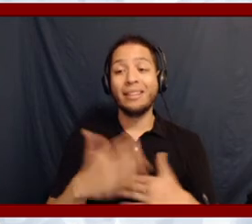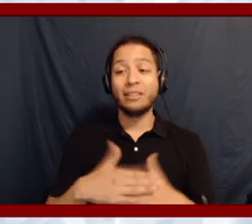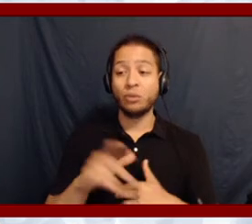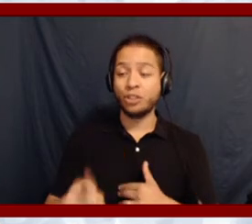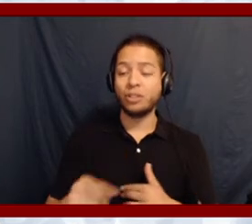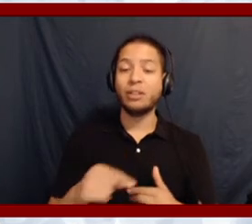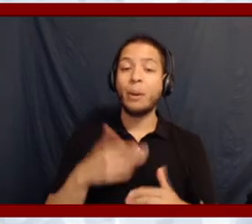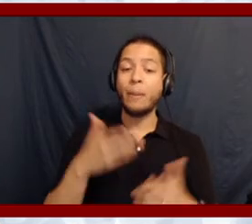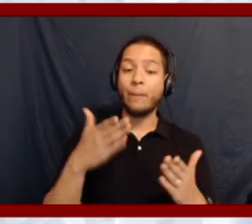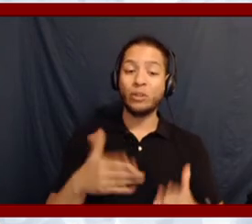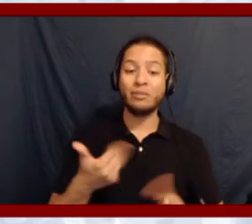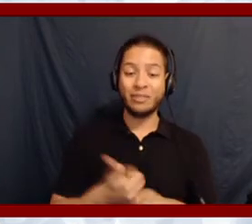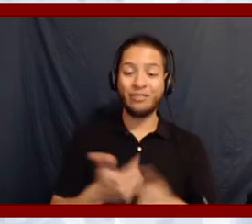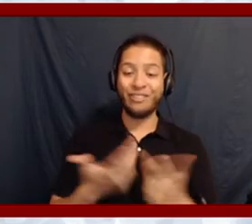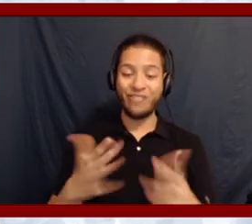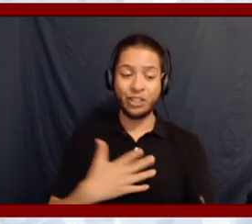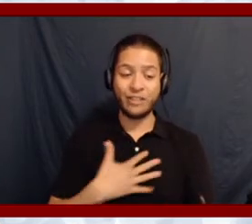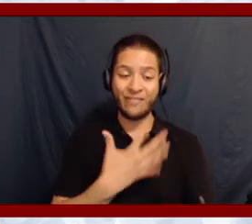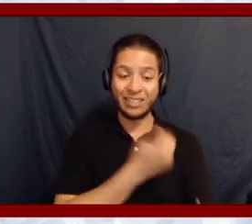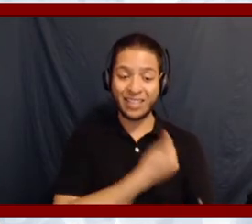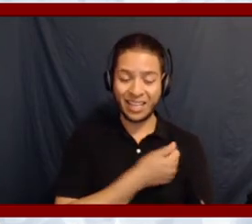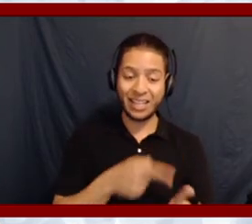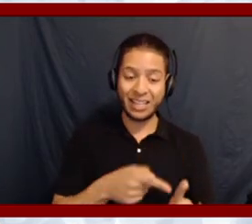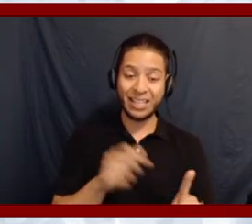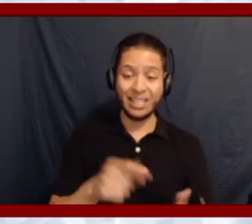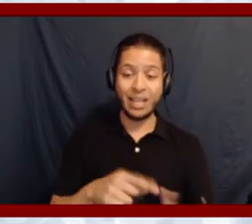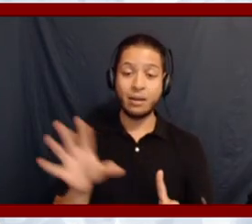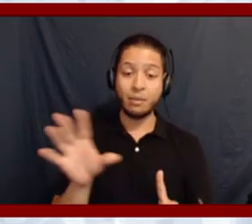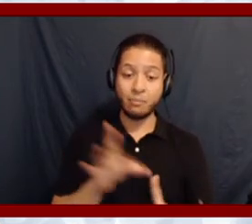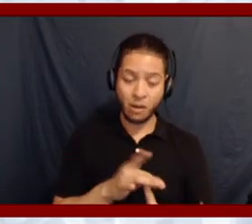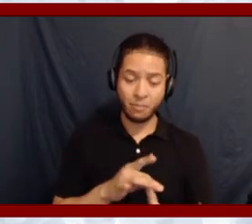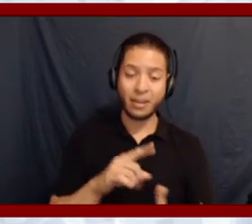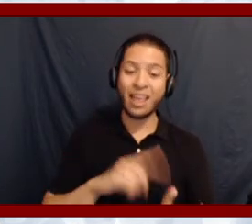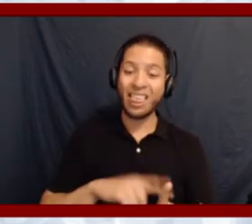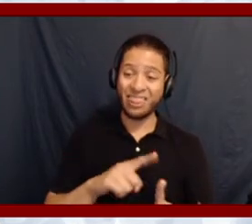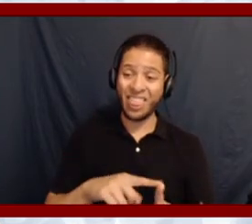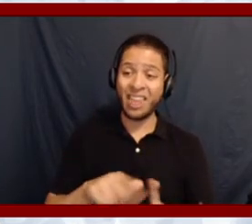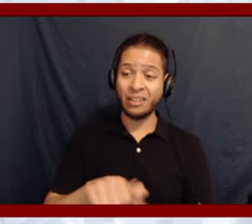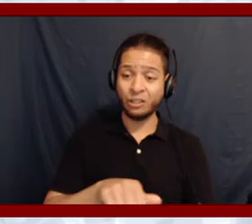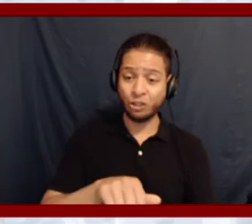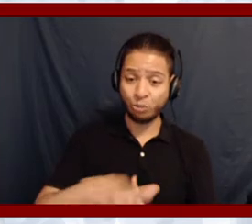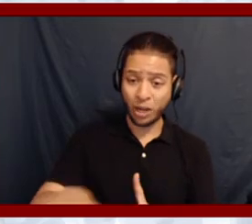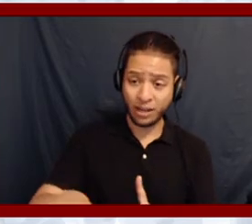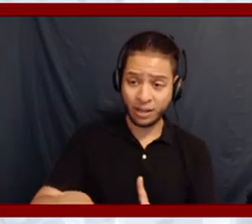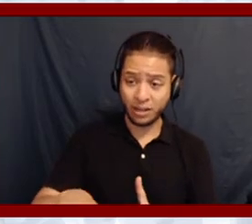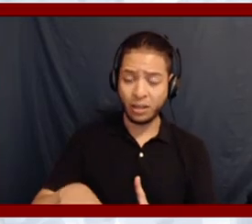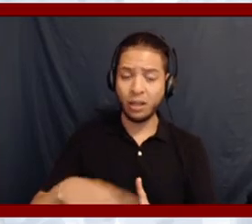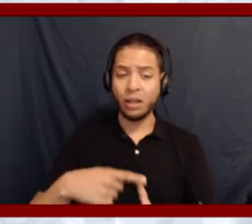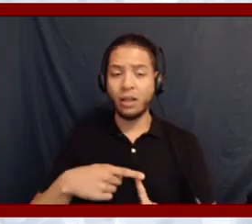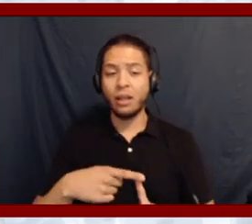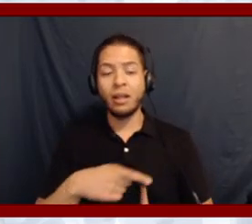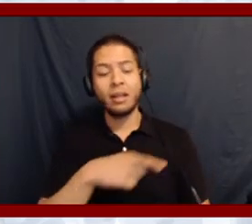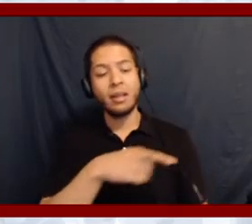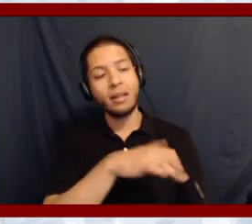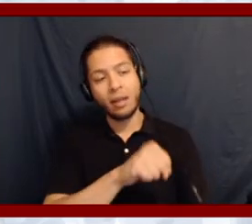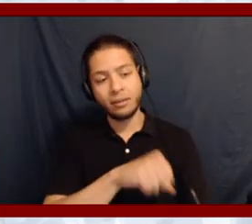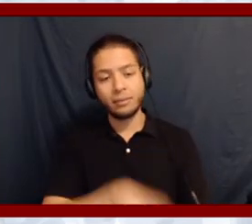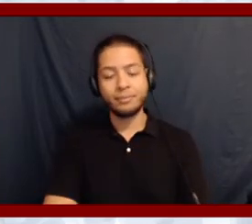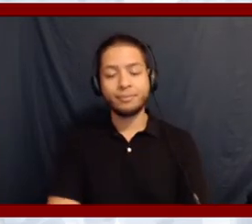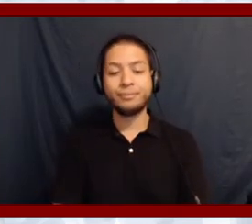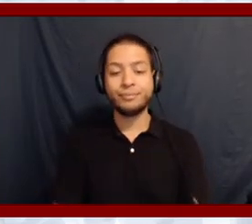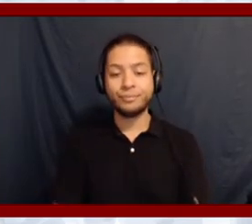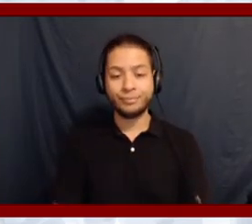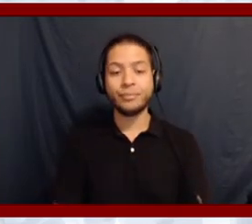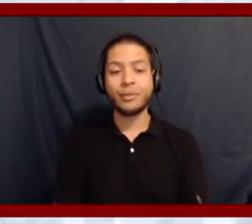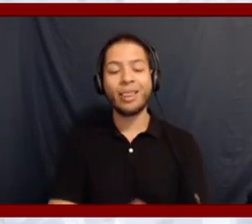with COVID-19 and still infect both vaccinated and unvaccinated people? The answer to that question is yes. That is referred